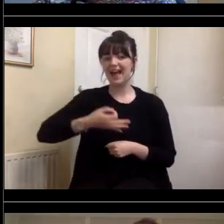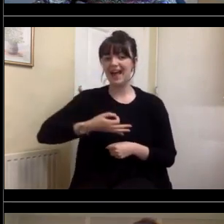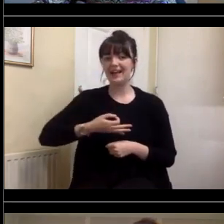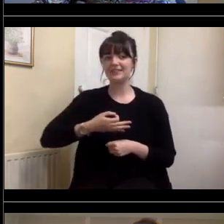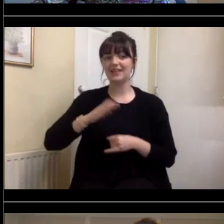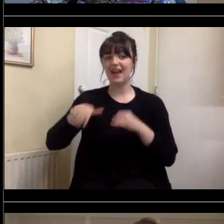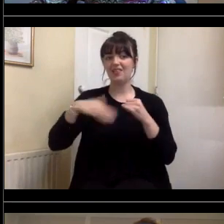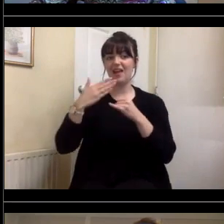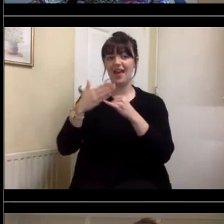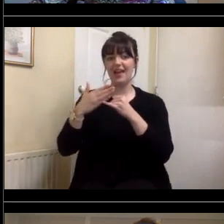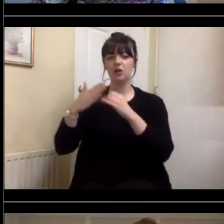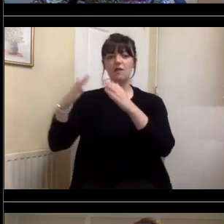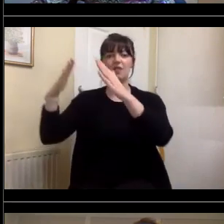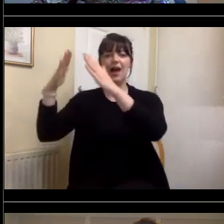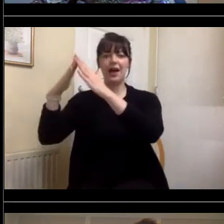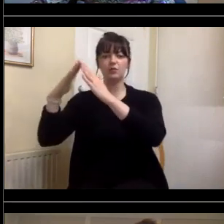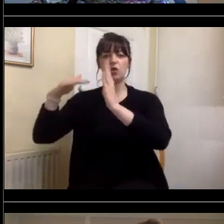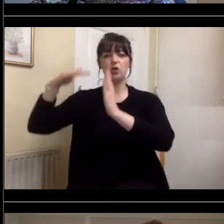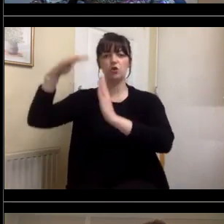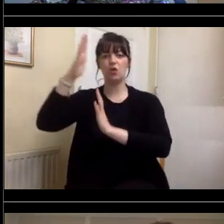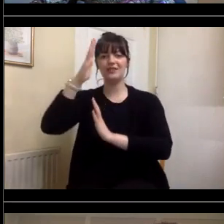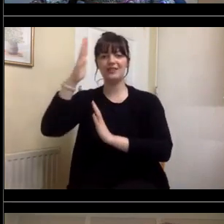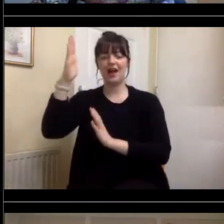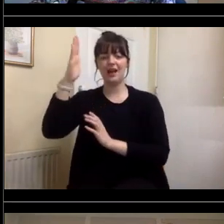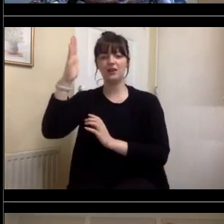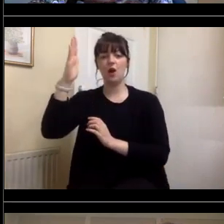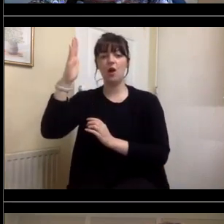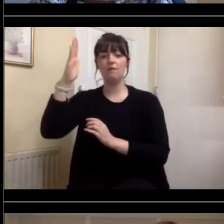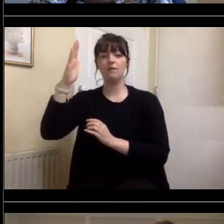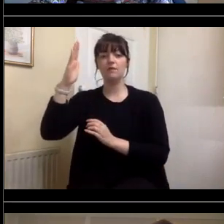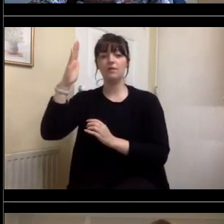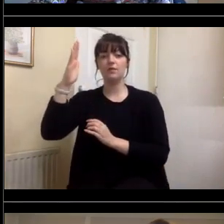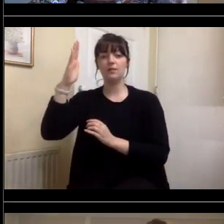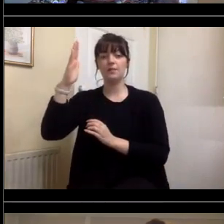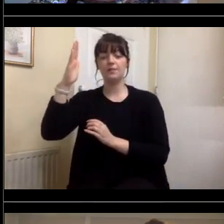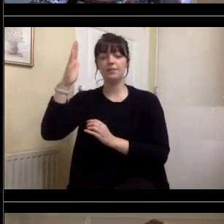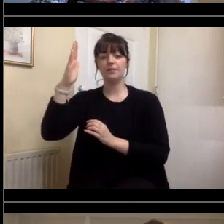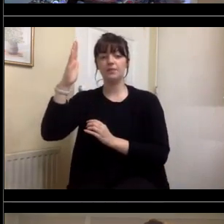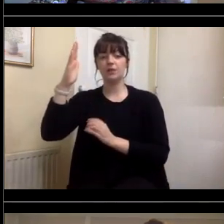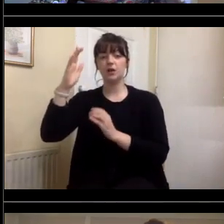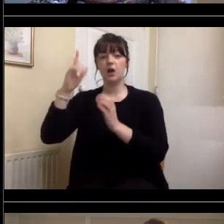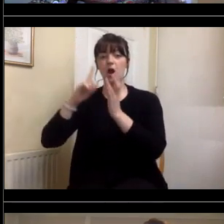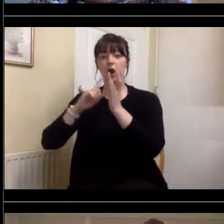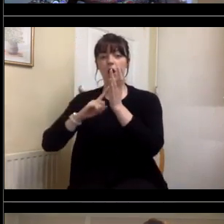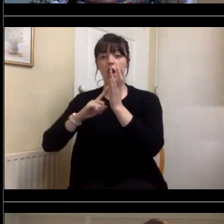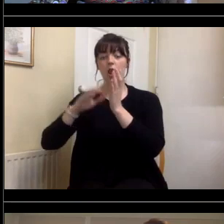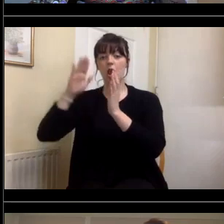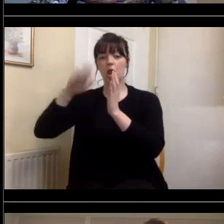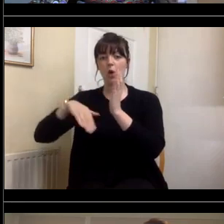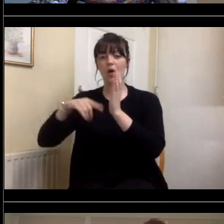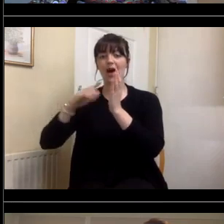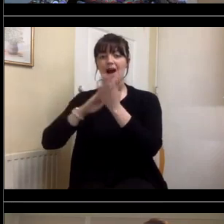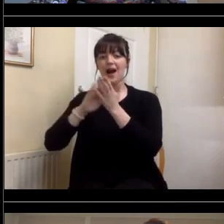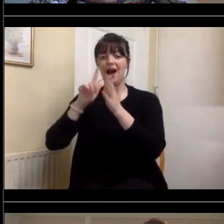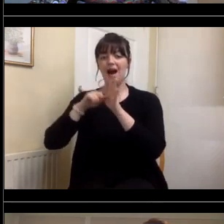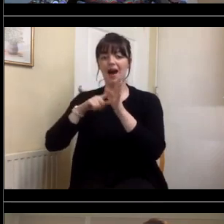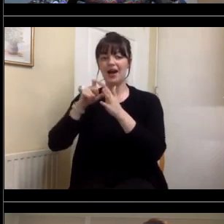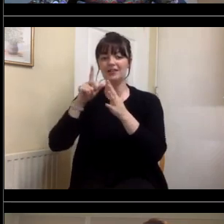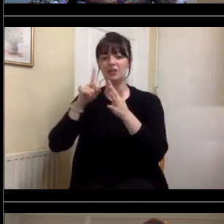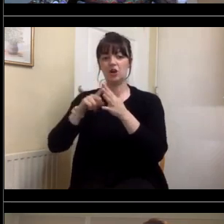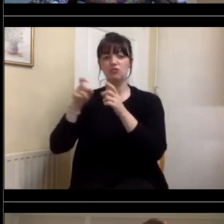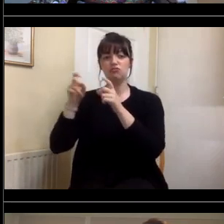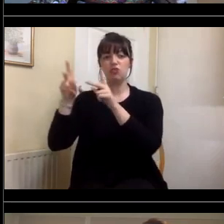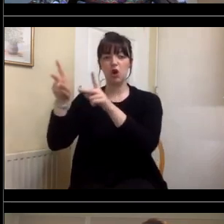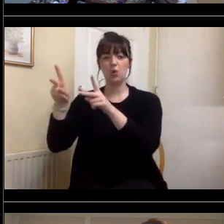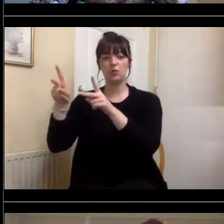the houses on the north side of Lower Higham Road, at the east end, there's a public pathway that local people call